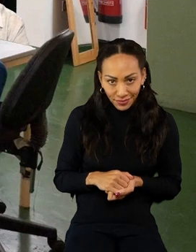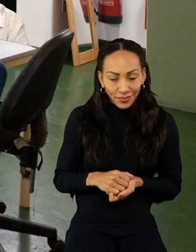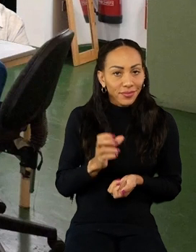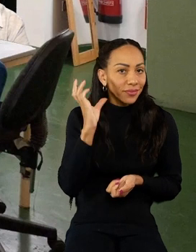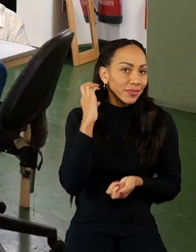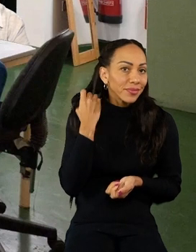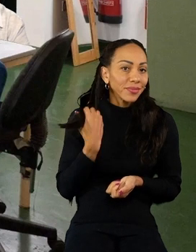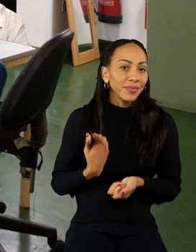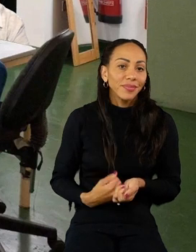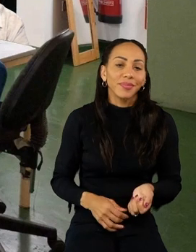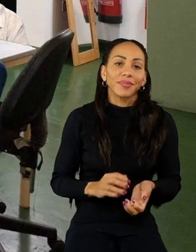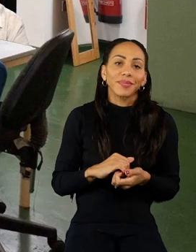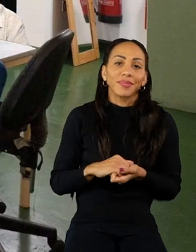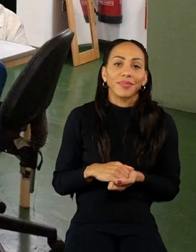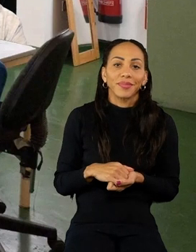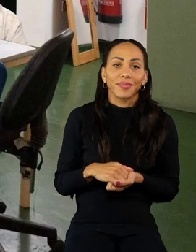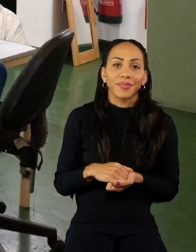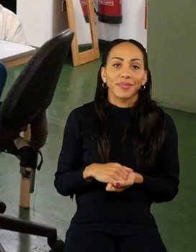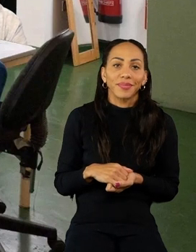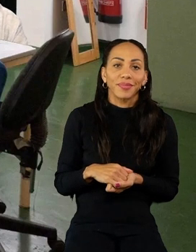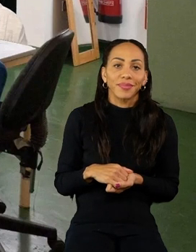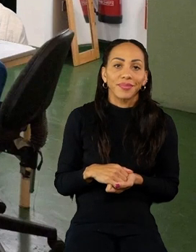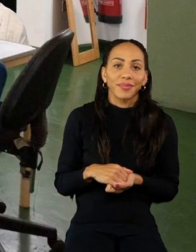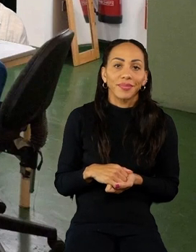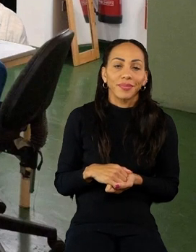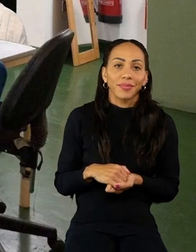question? No, thank you.